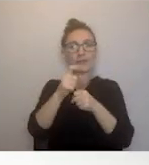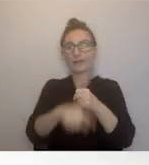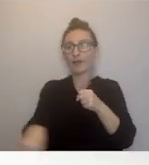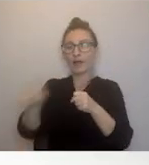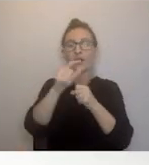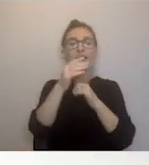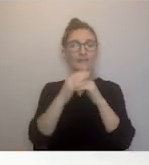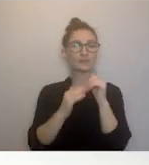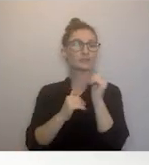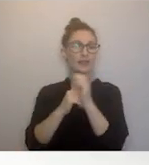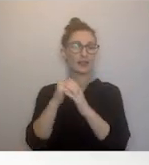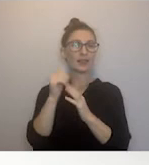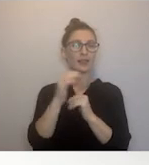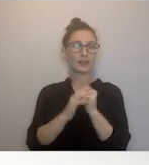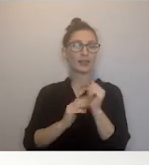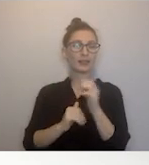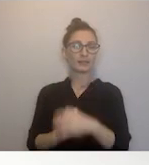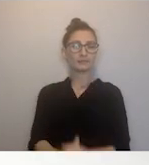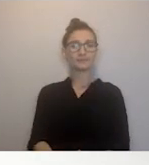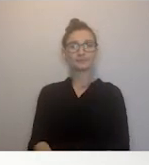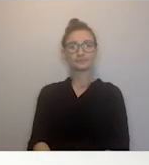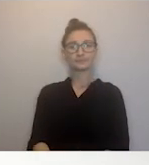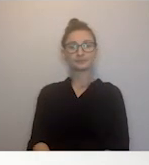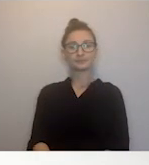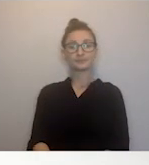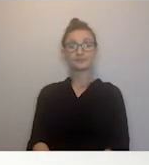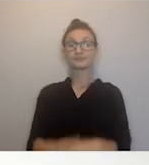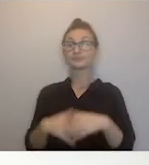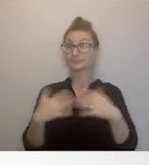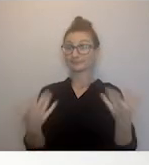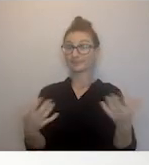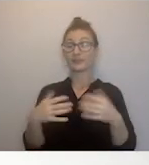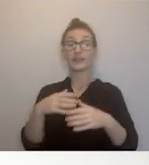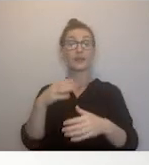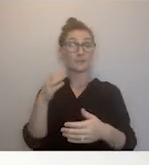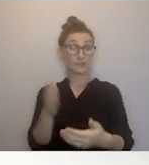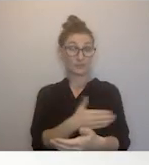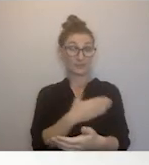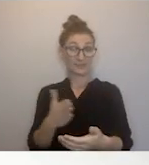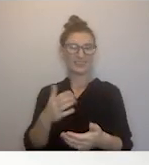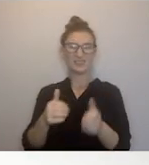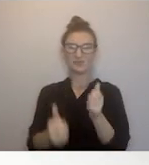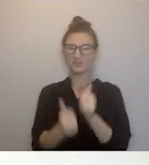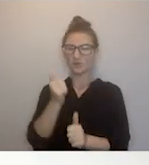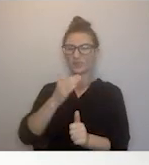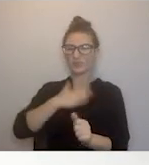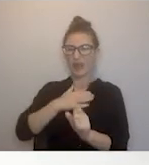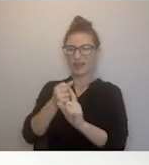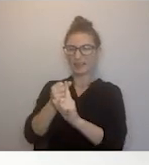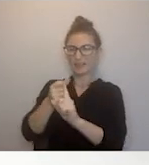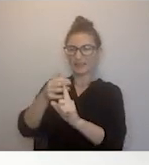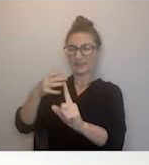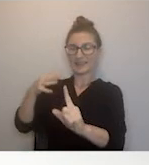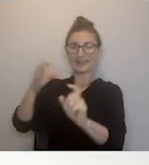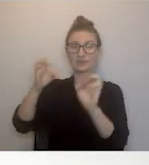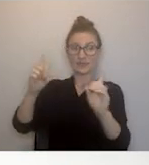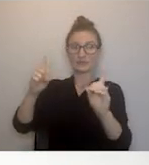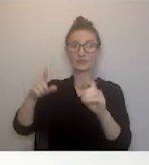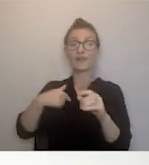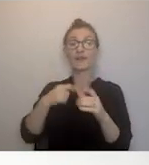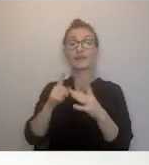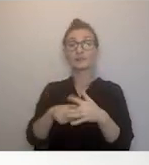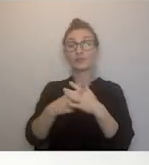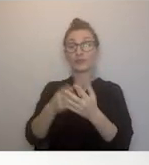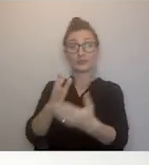group comfortability and group cohesion. Creative writing. Now music, this is where my background mostly is in. I began